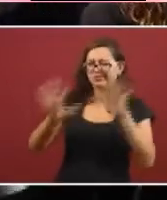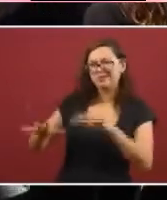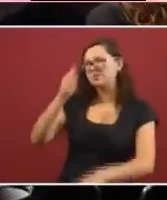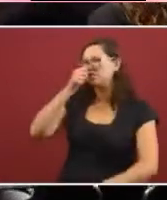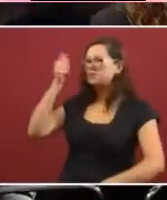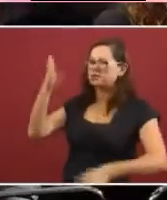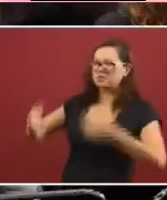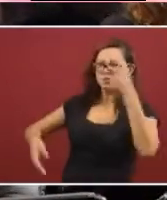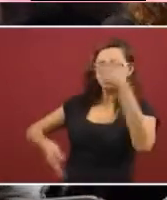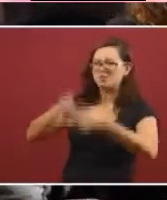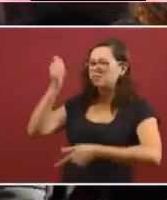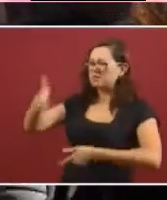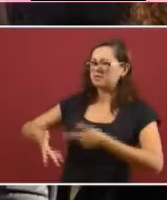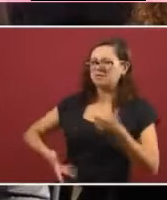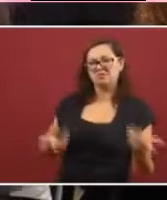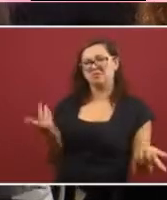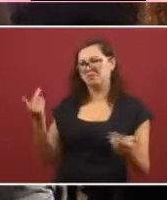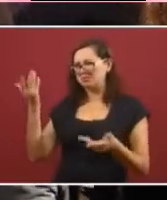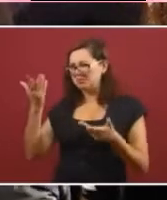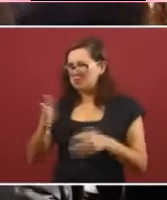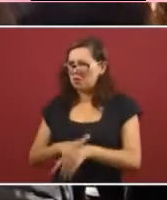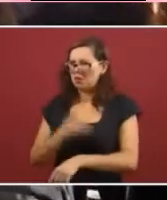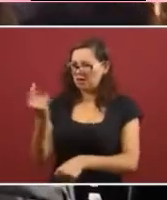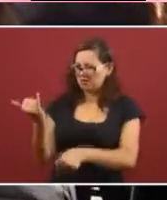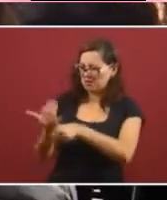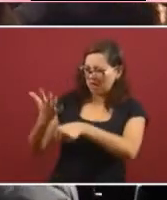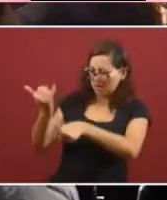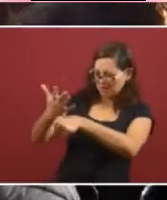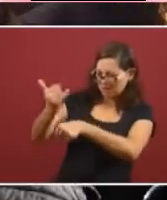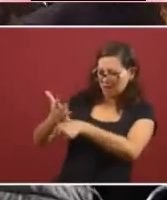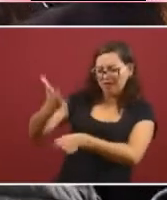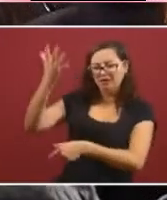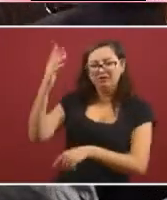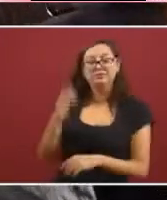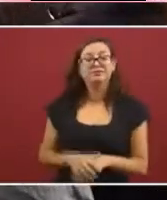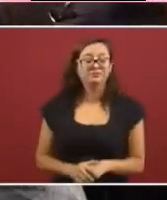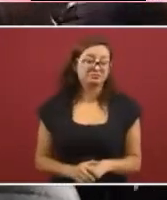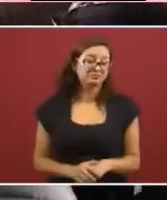that was very bothered asking them.